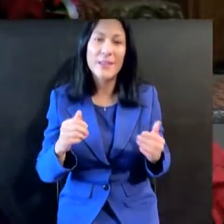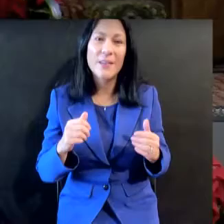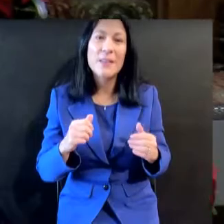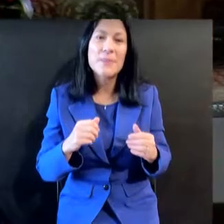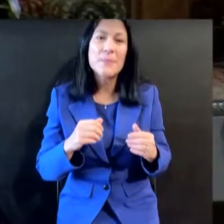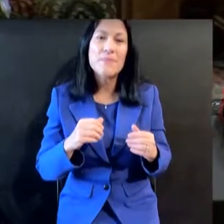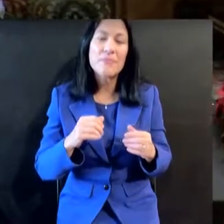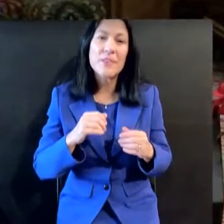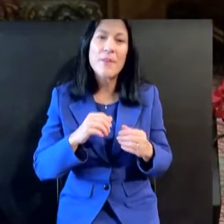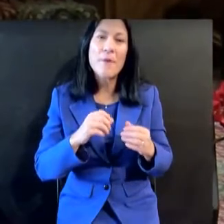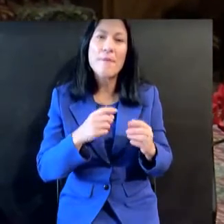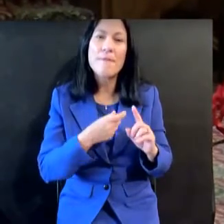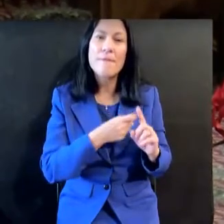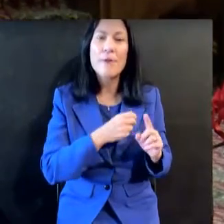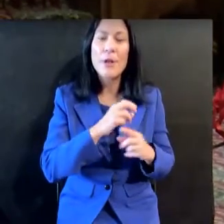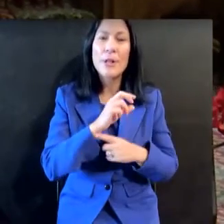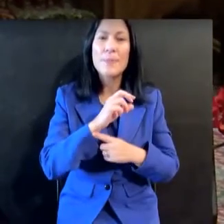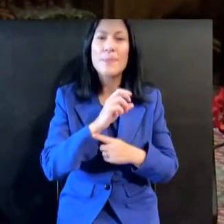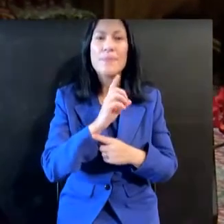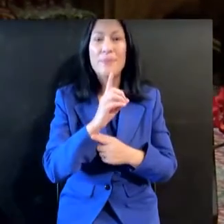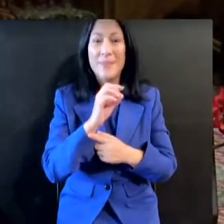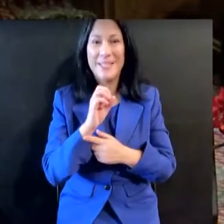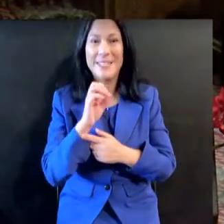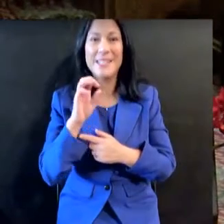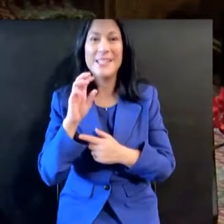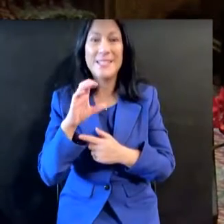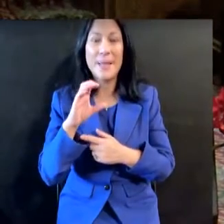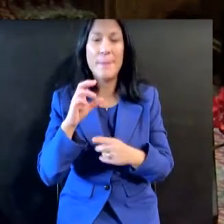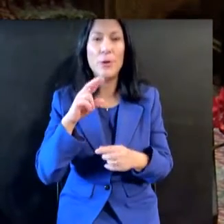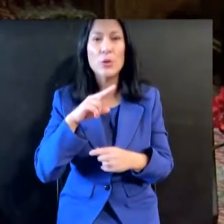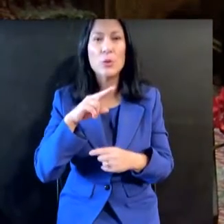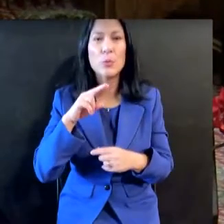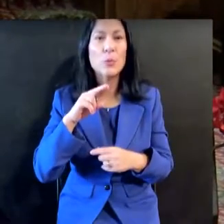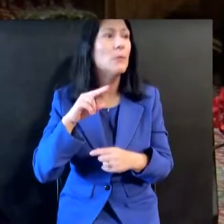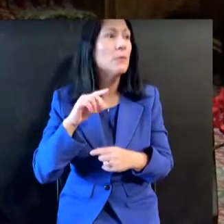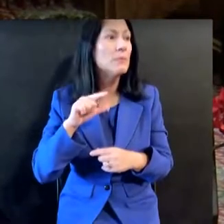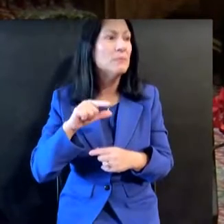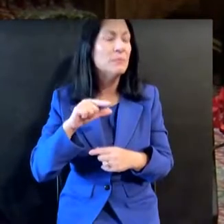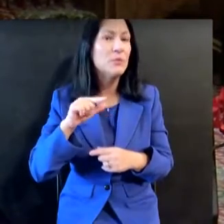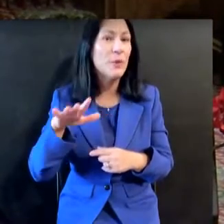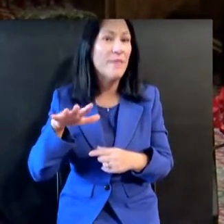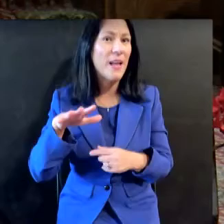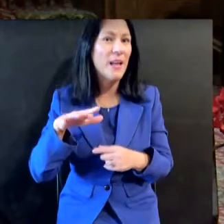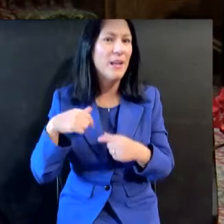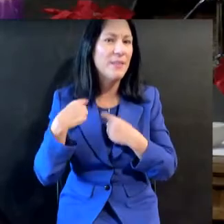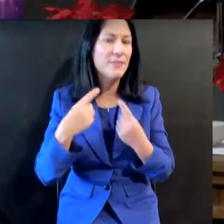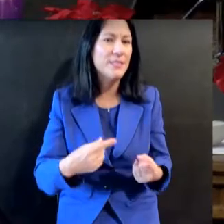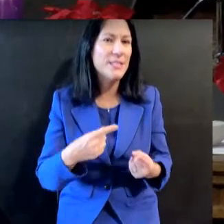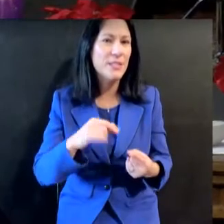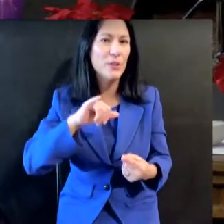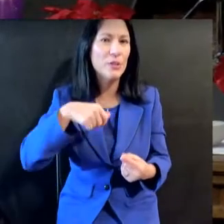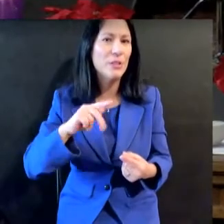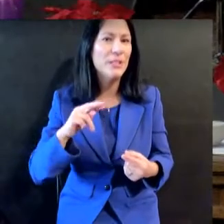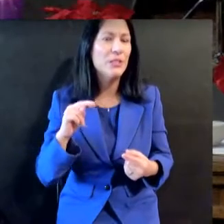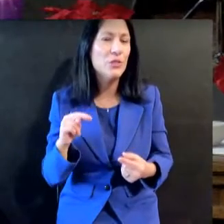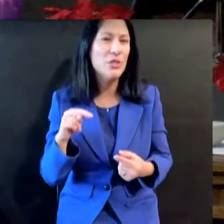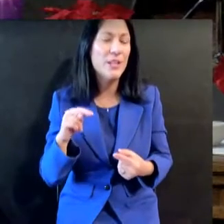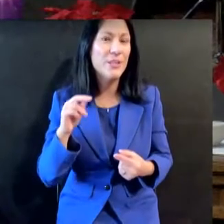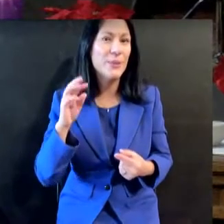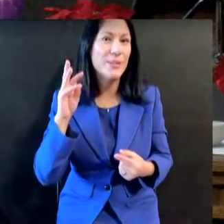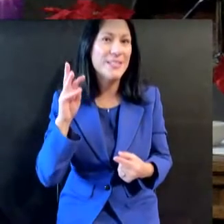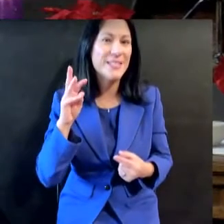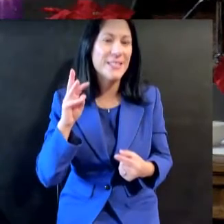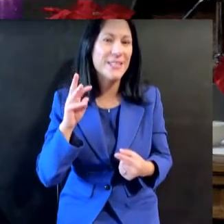is January 6th, 12 days to contemplate and think about and focus on this gift,